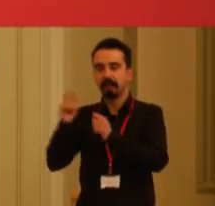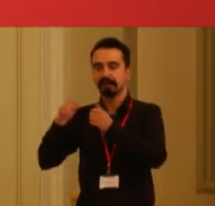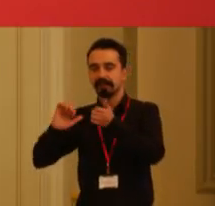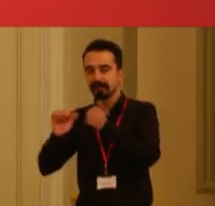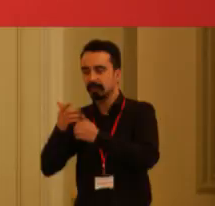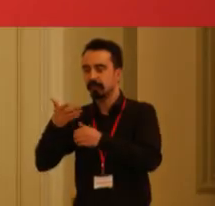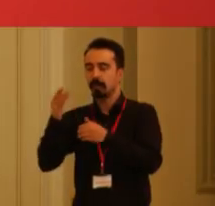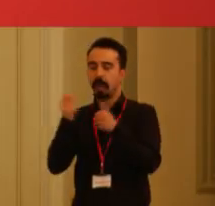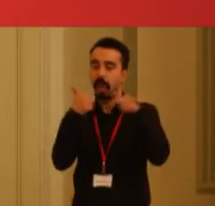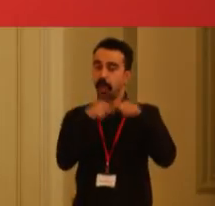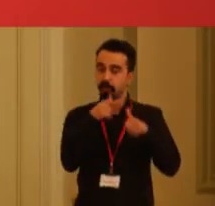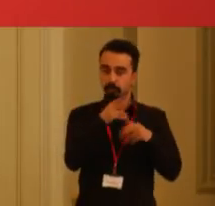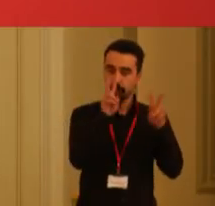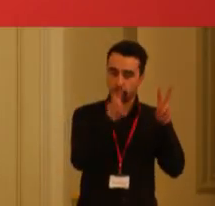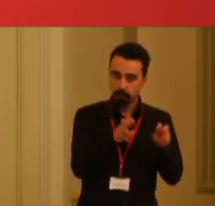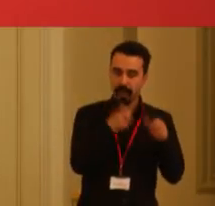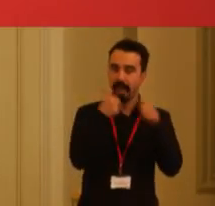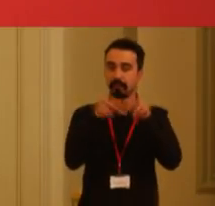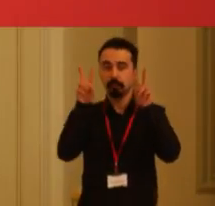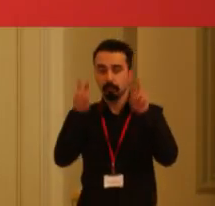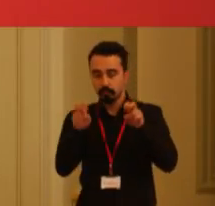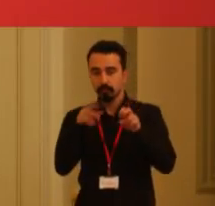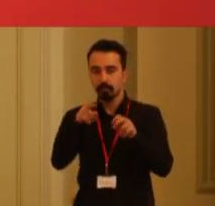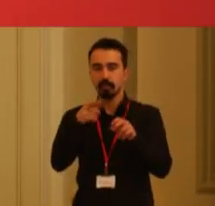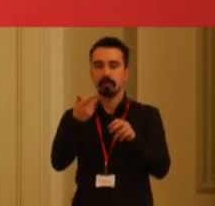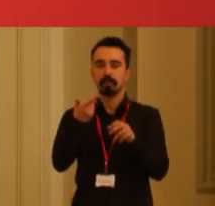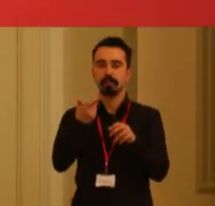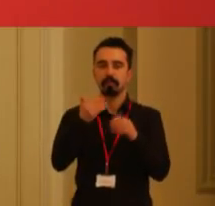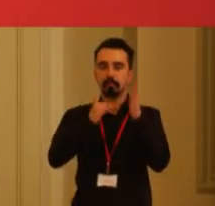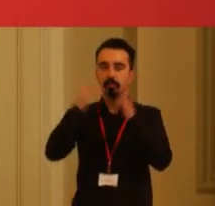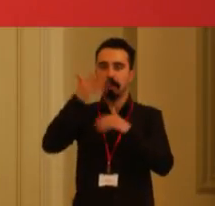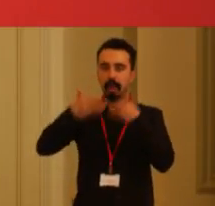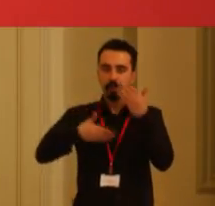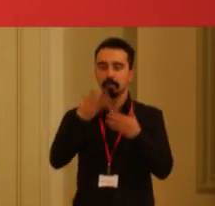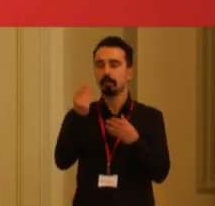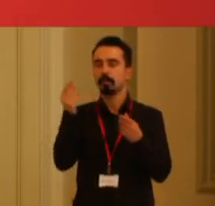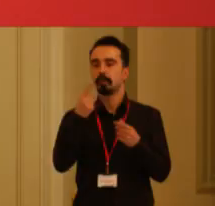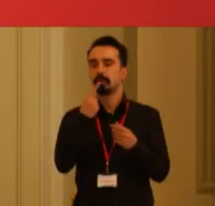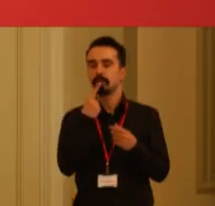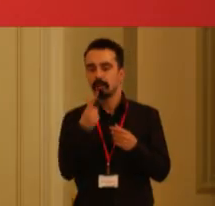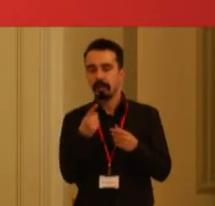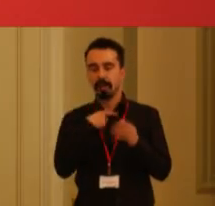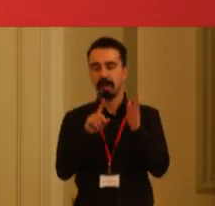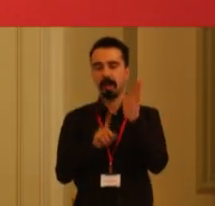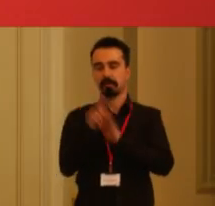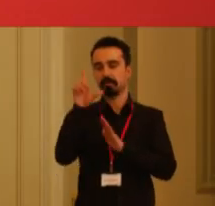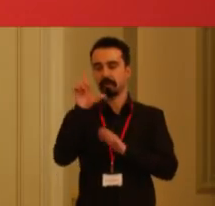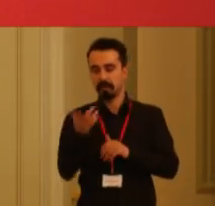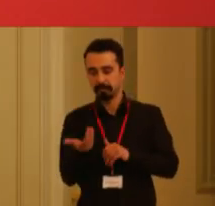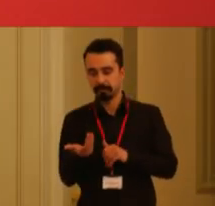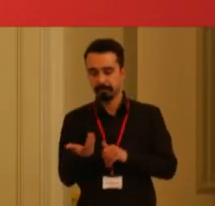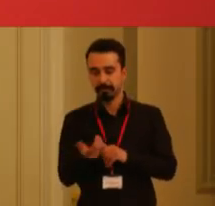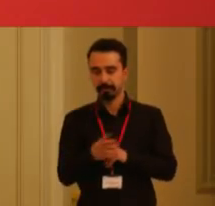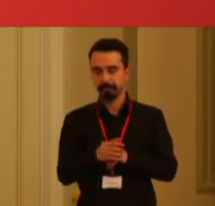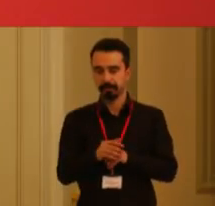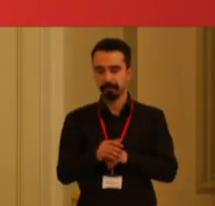Islam becoming too strict, is that to do with the family, or sort of promoting marriage and thinking that